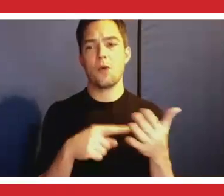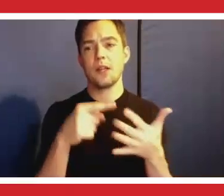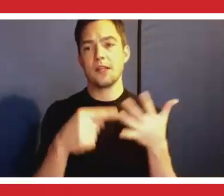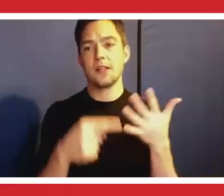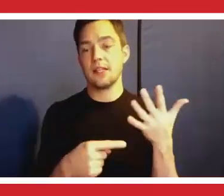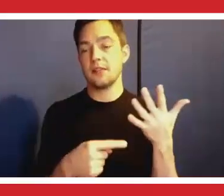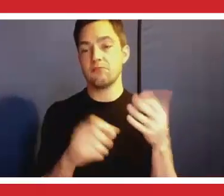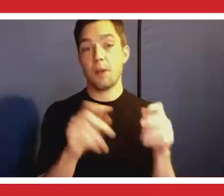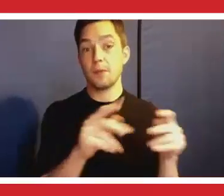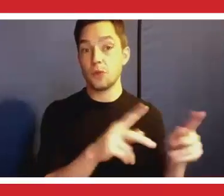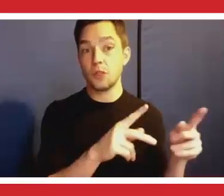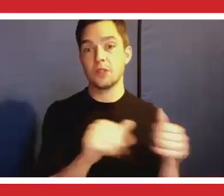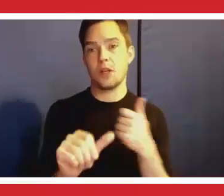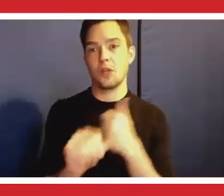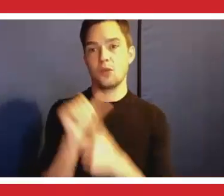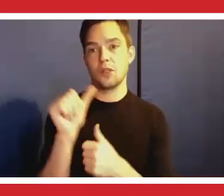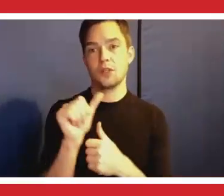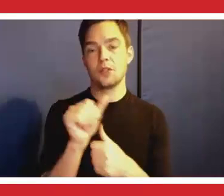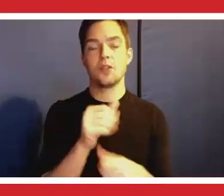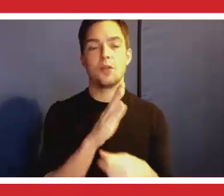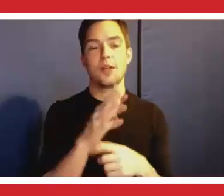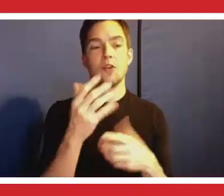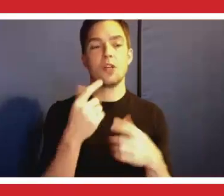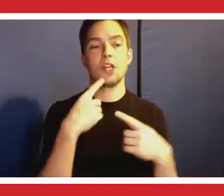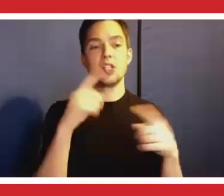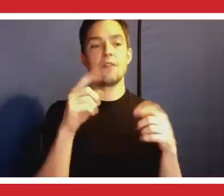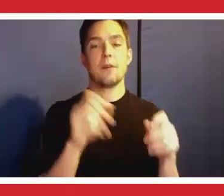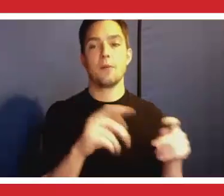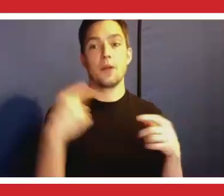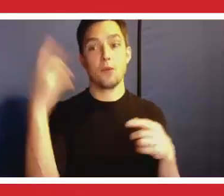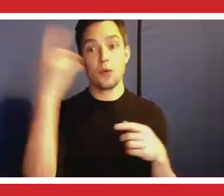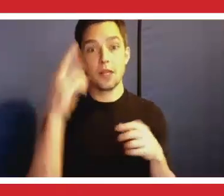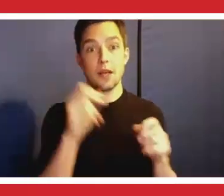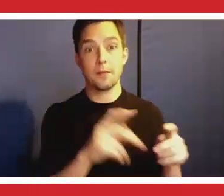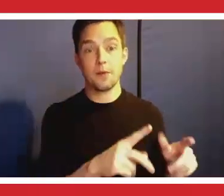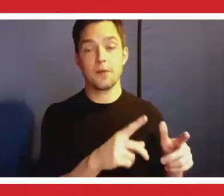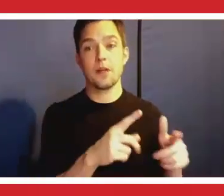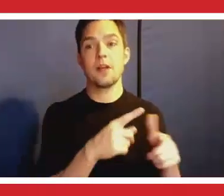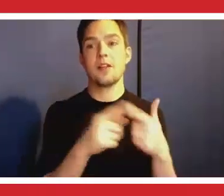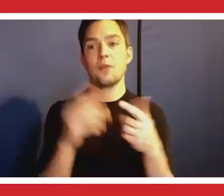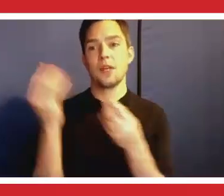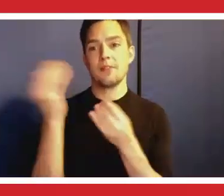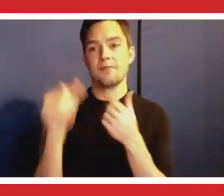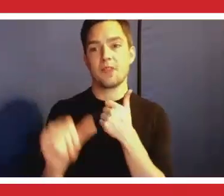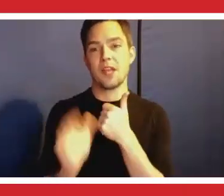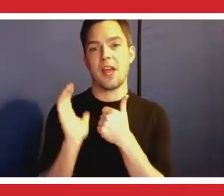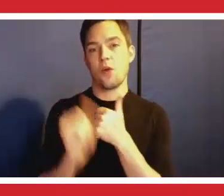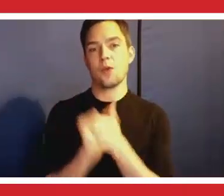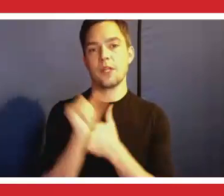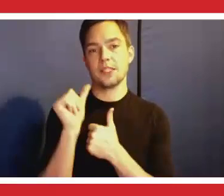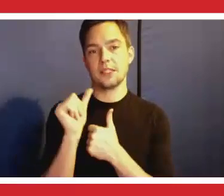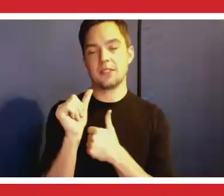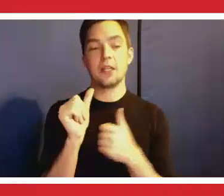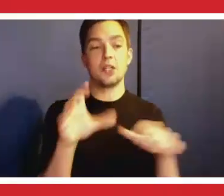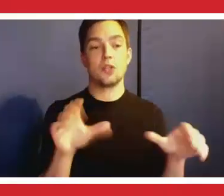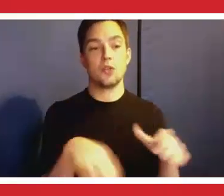are. We don't ever achieve opportunities, realize opportunities, unless we also think about risks. And to do that in a way